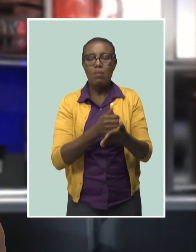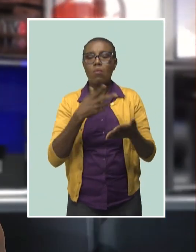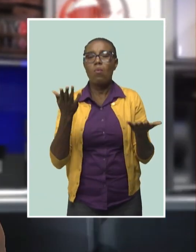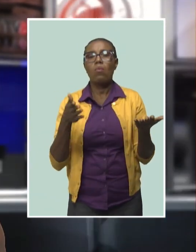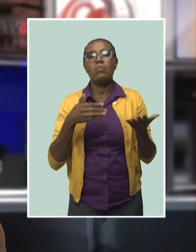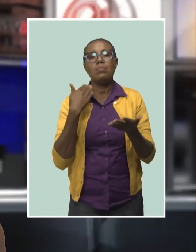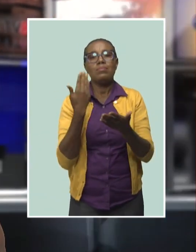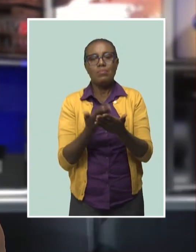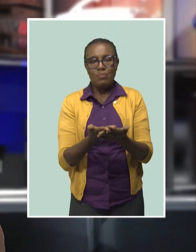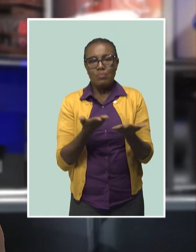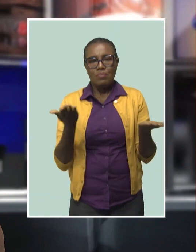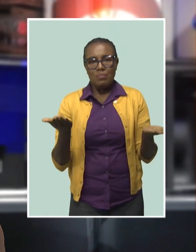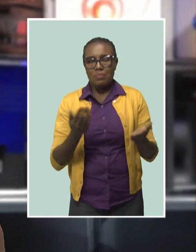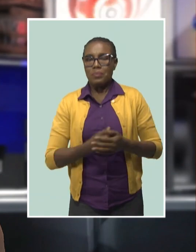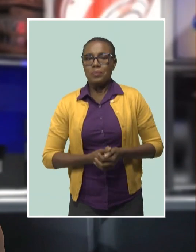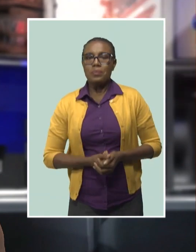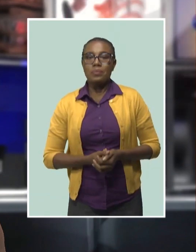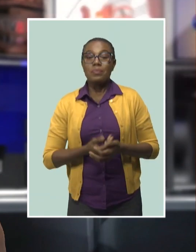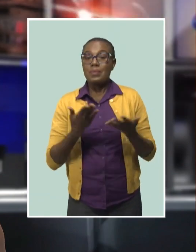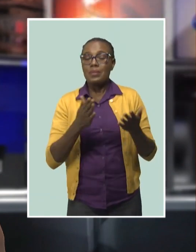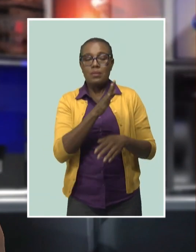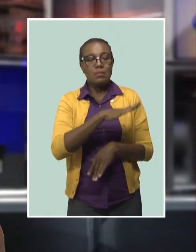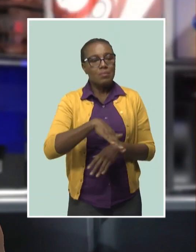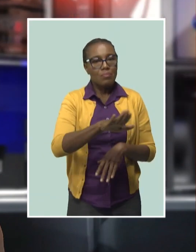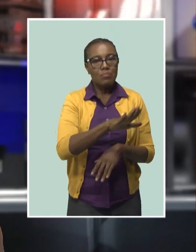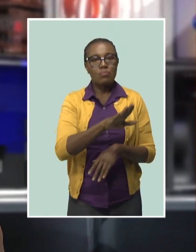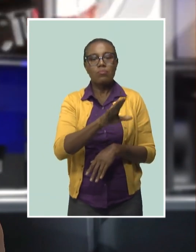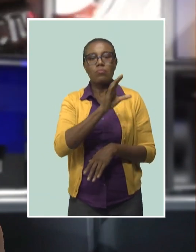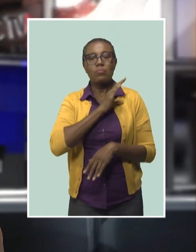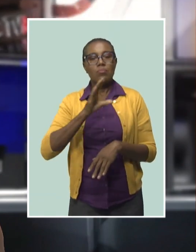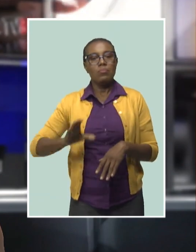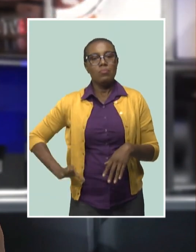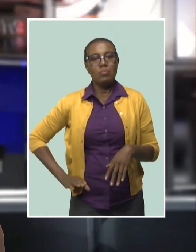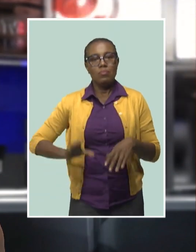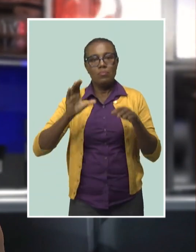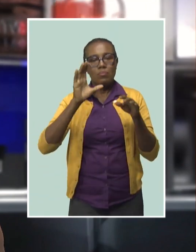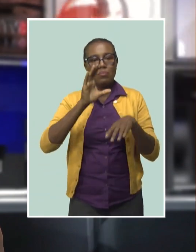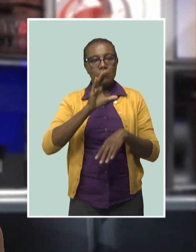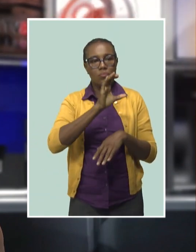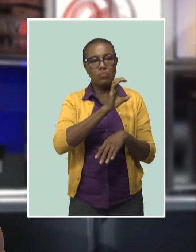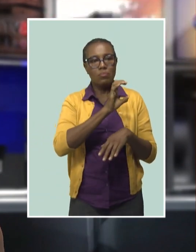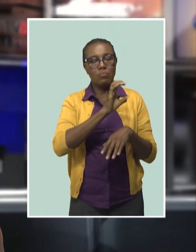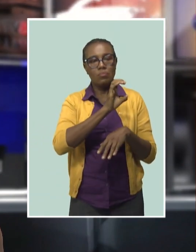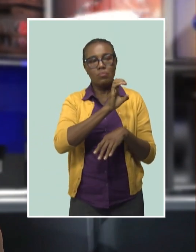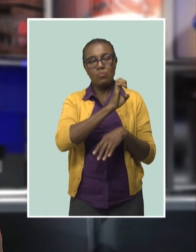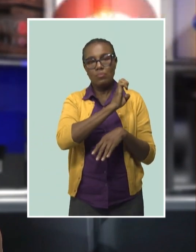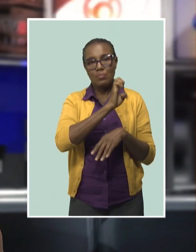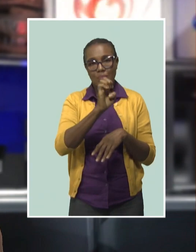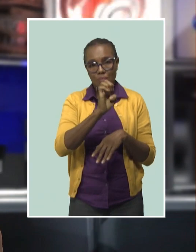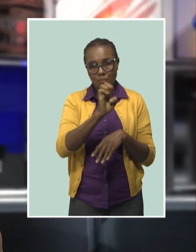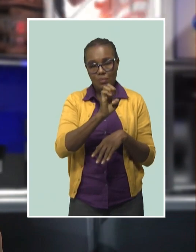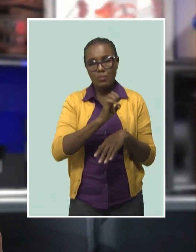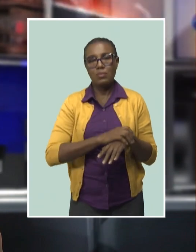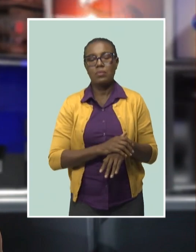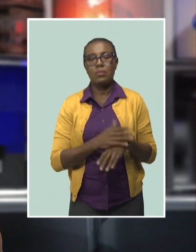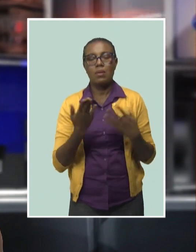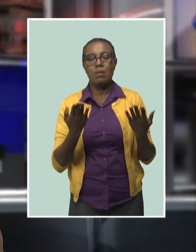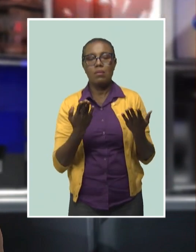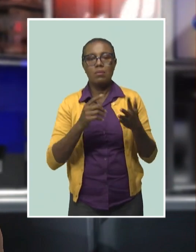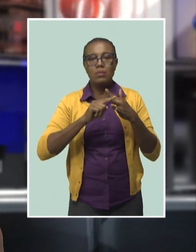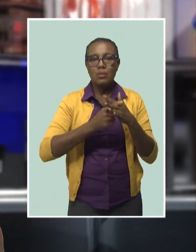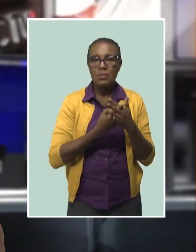Mr. Abrams says in his own constituency of Christchurch East, they've recently started an educational initiative for 30